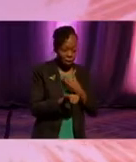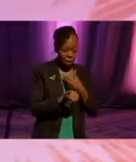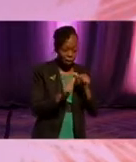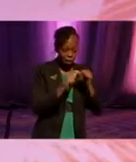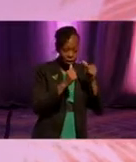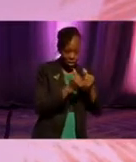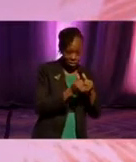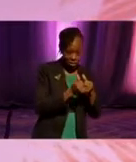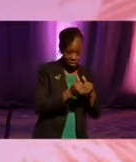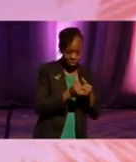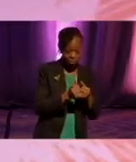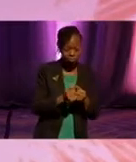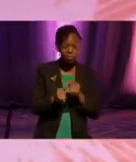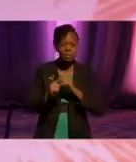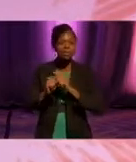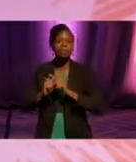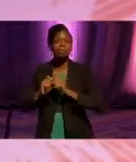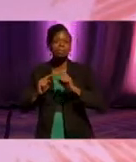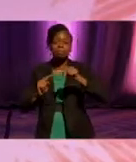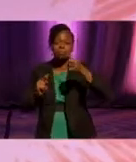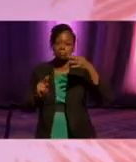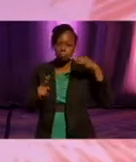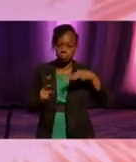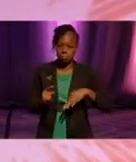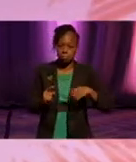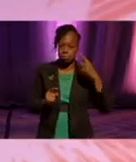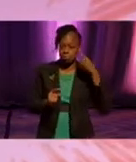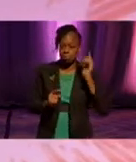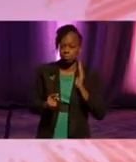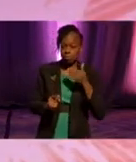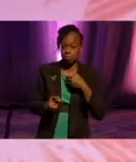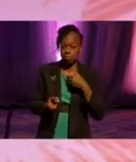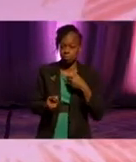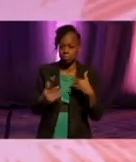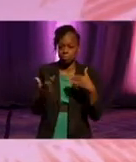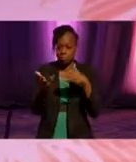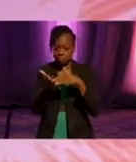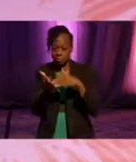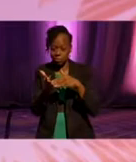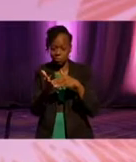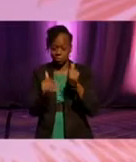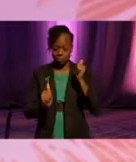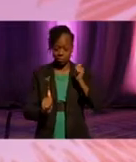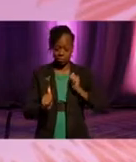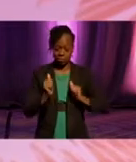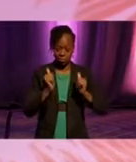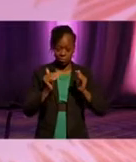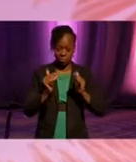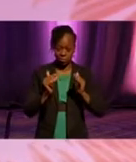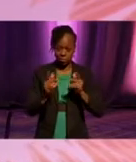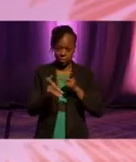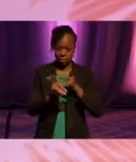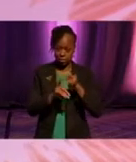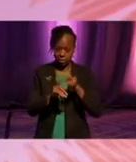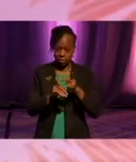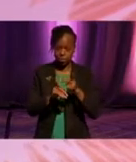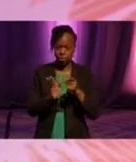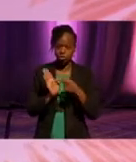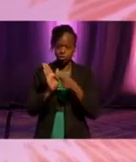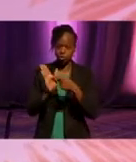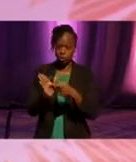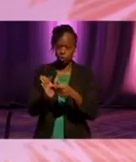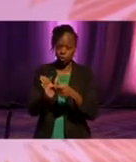think, that our medical professionals put on display is that interventions